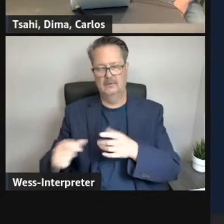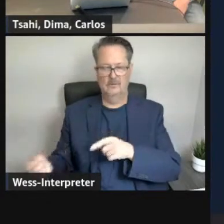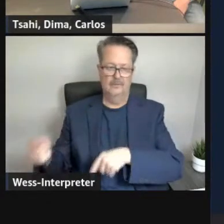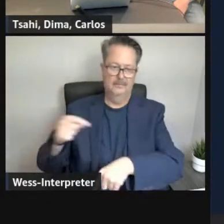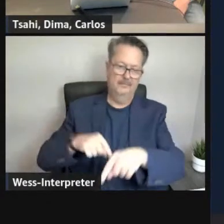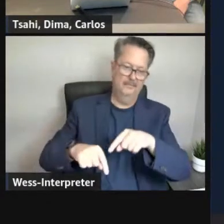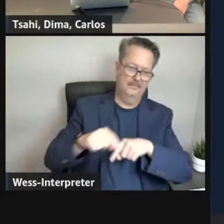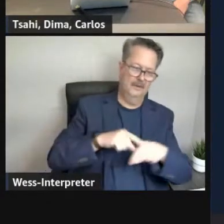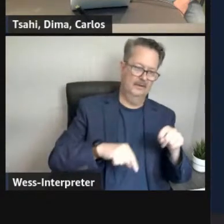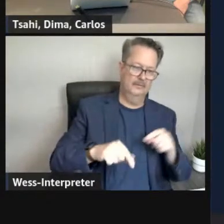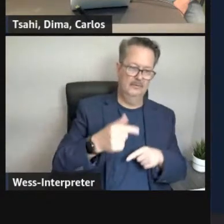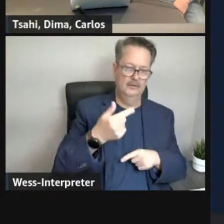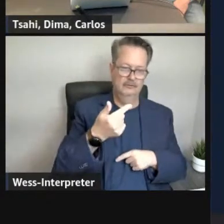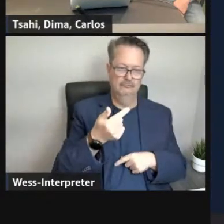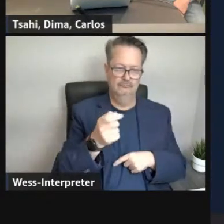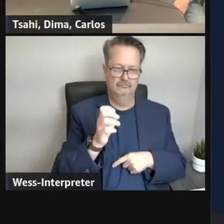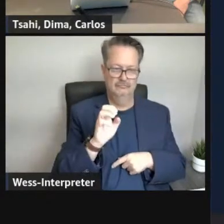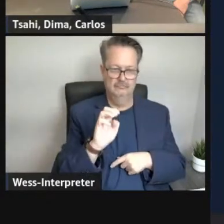challenge.